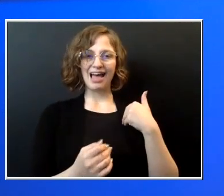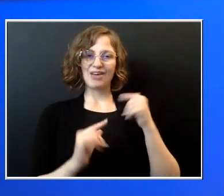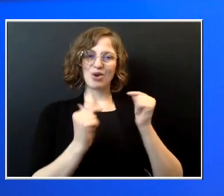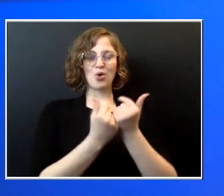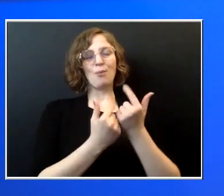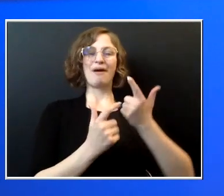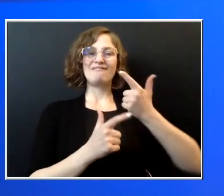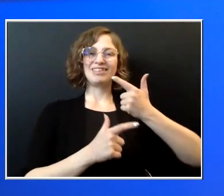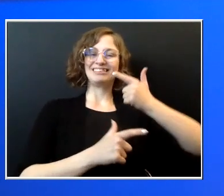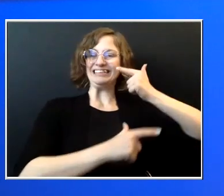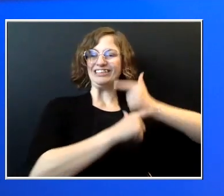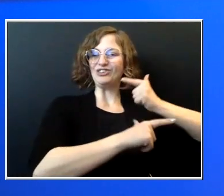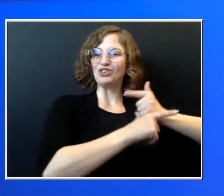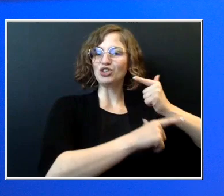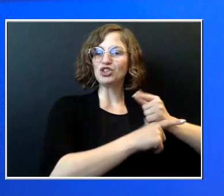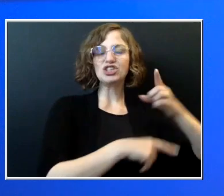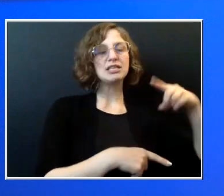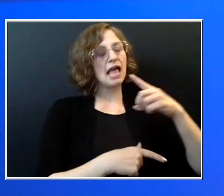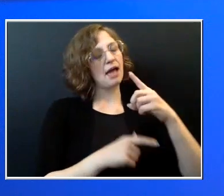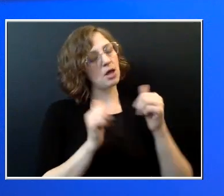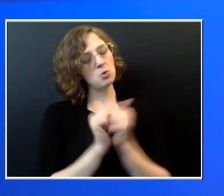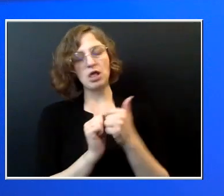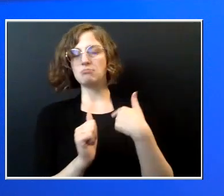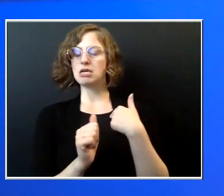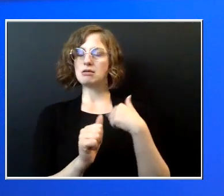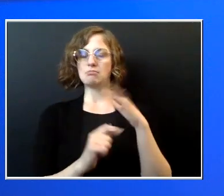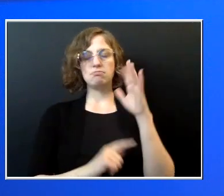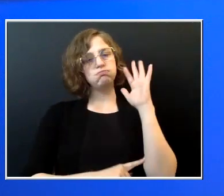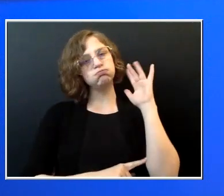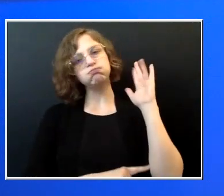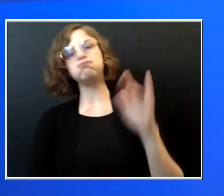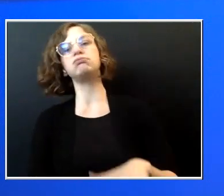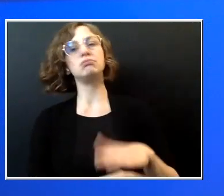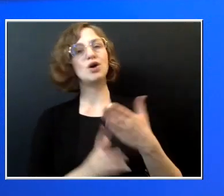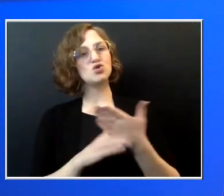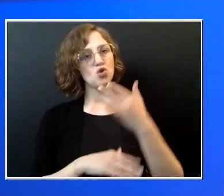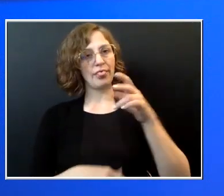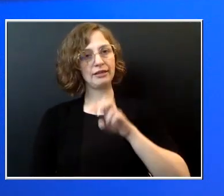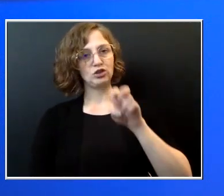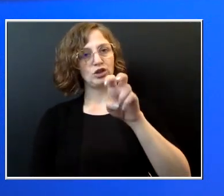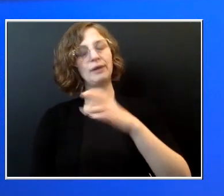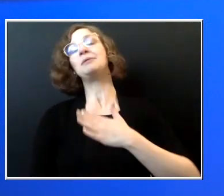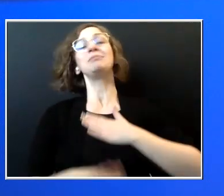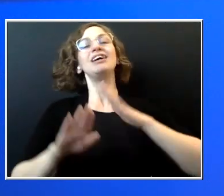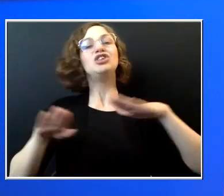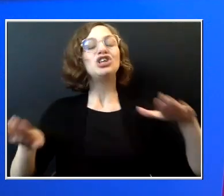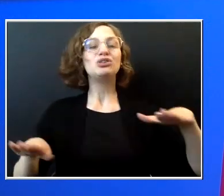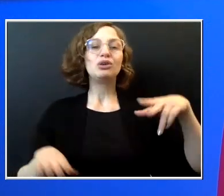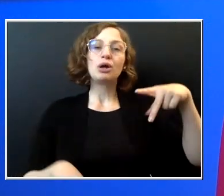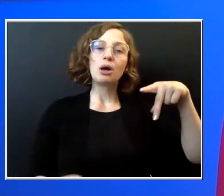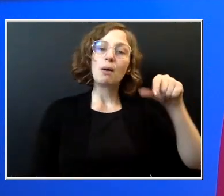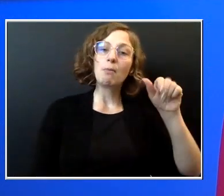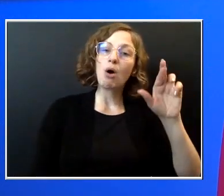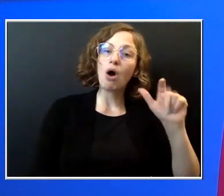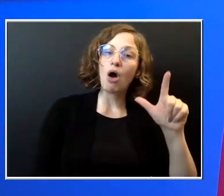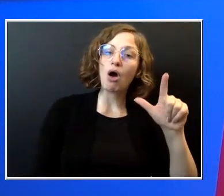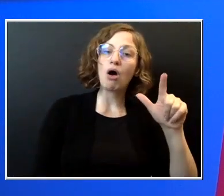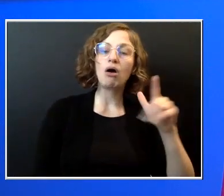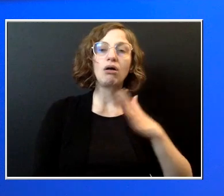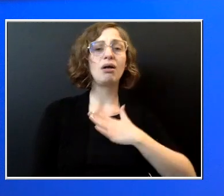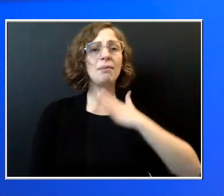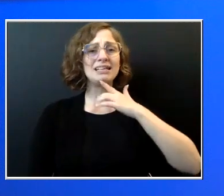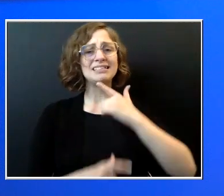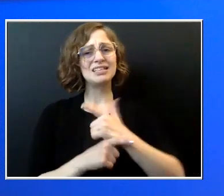have been with me every minute of the journey. My children, Paul, my sister, oh my gosh. And